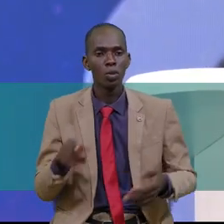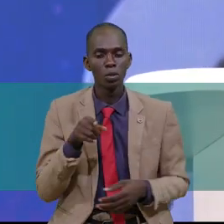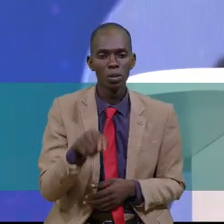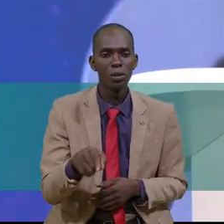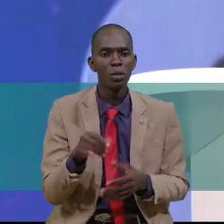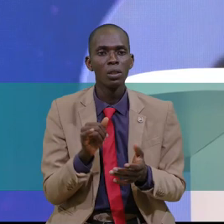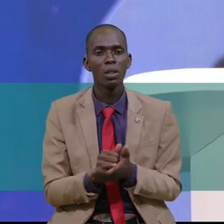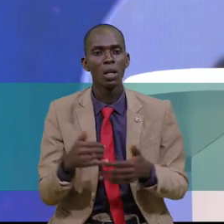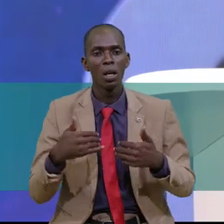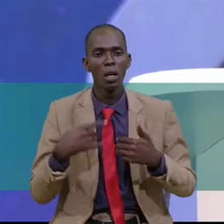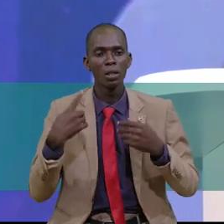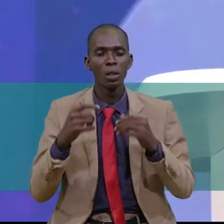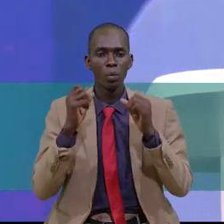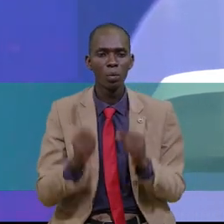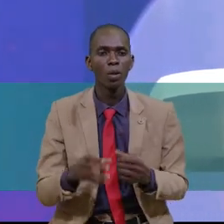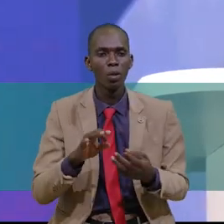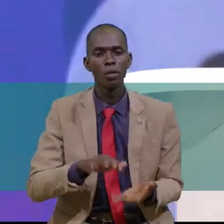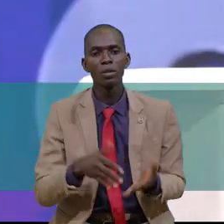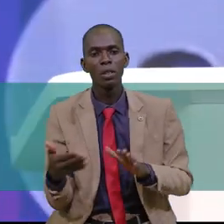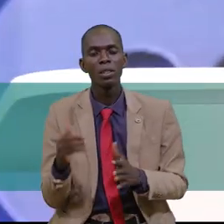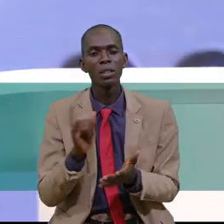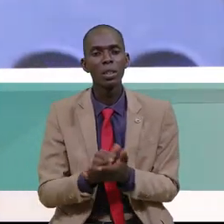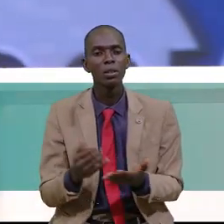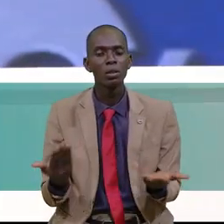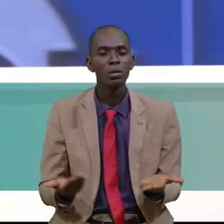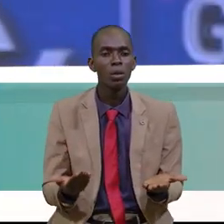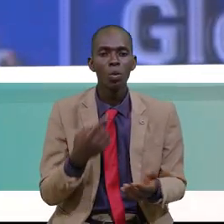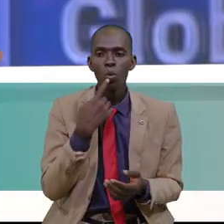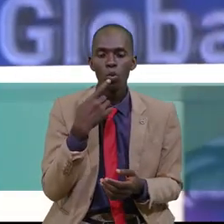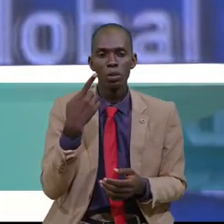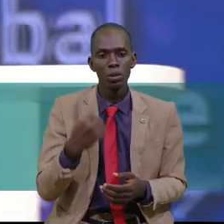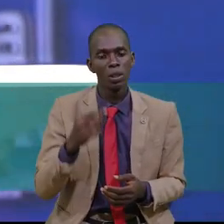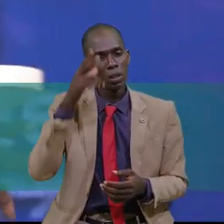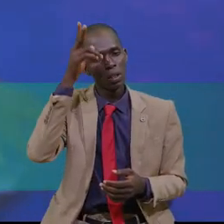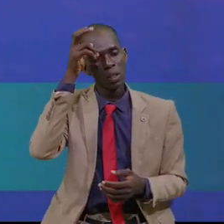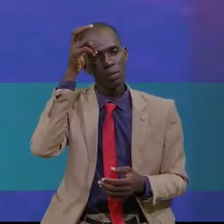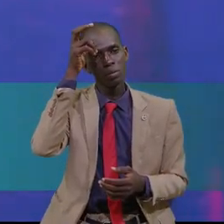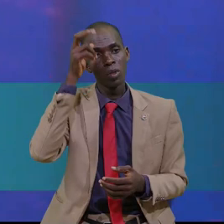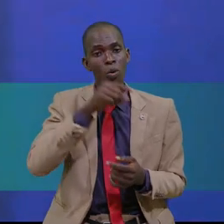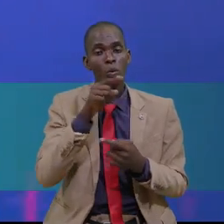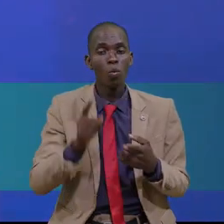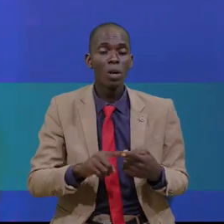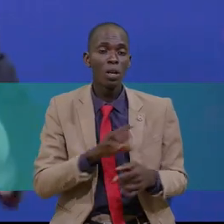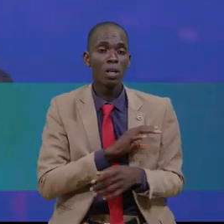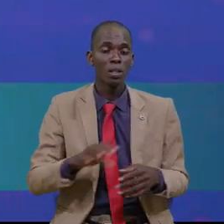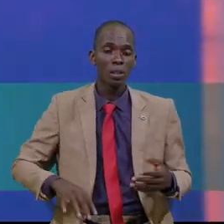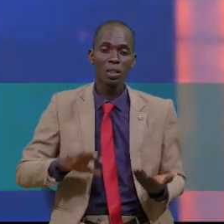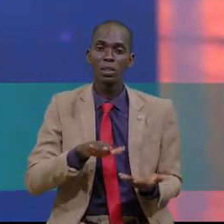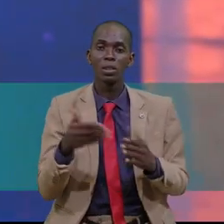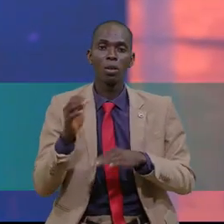the power of death, that is the devil. When Christ died on the cross of Calvary,